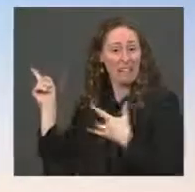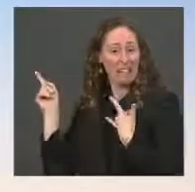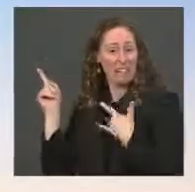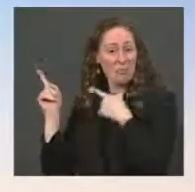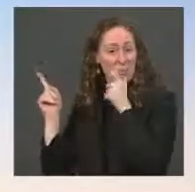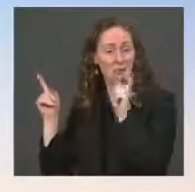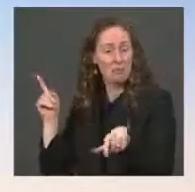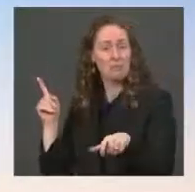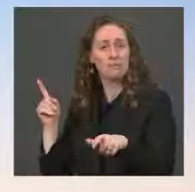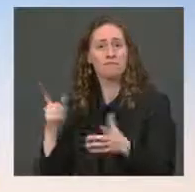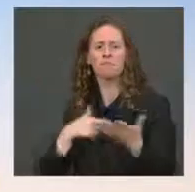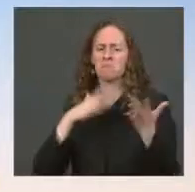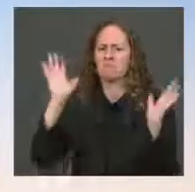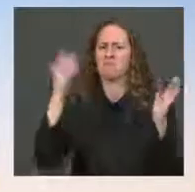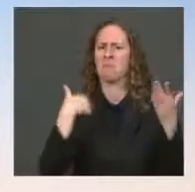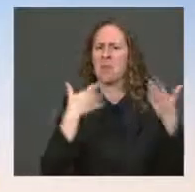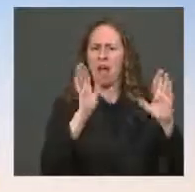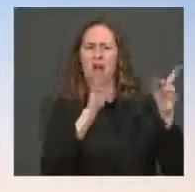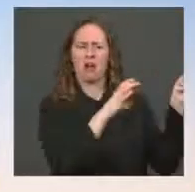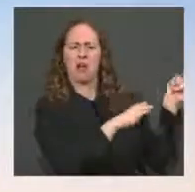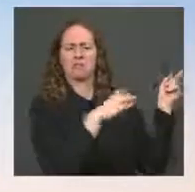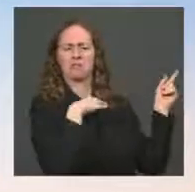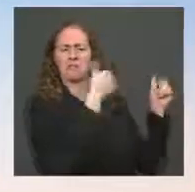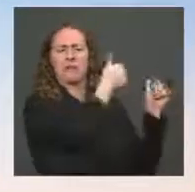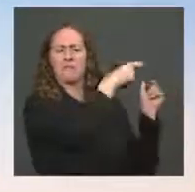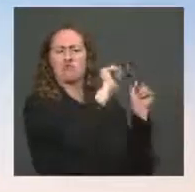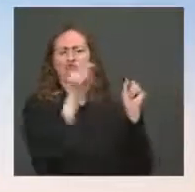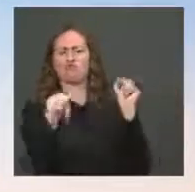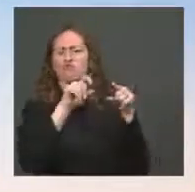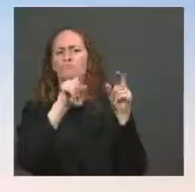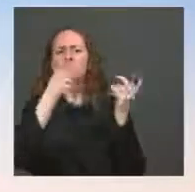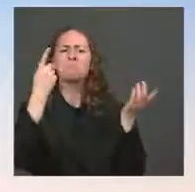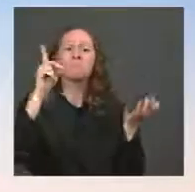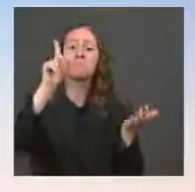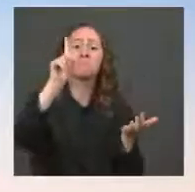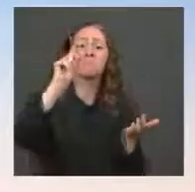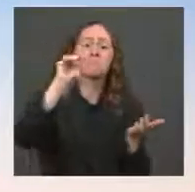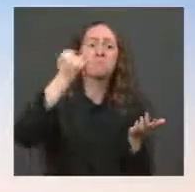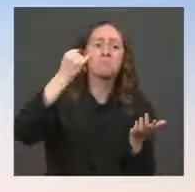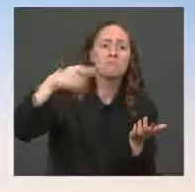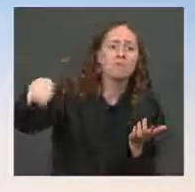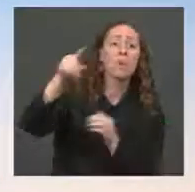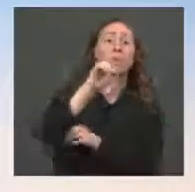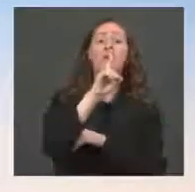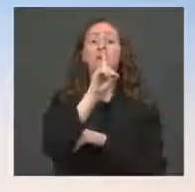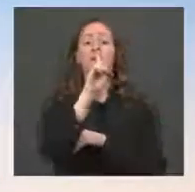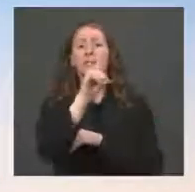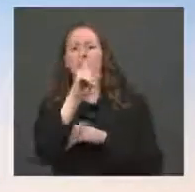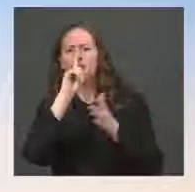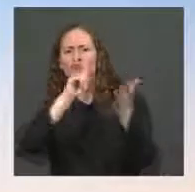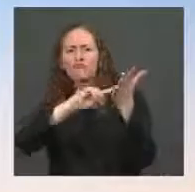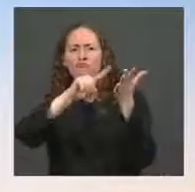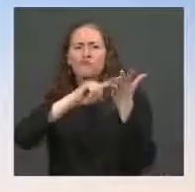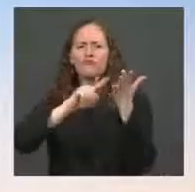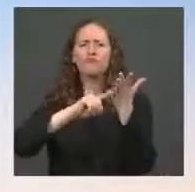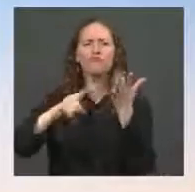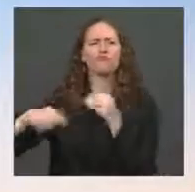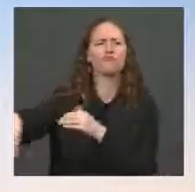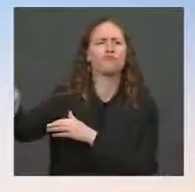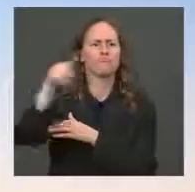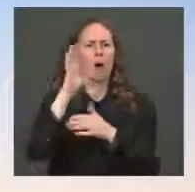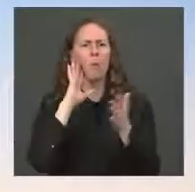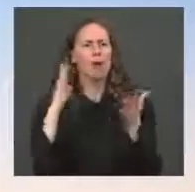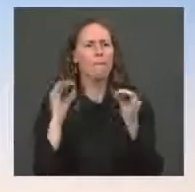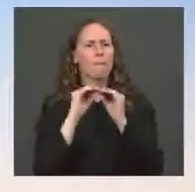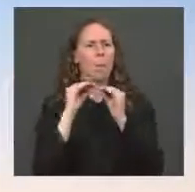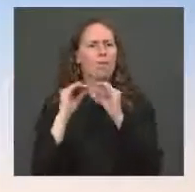and others to ask questions they want to ask. And obviously the Department of Defense, the Joint Chiefs, and others will speak to that. But I'm just speaking to